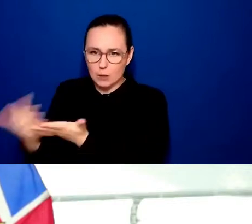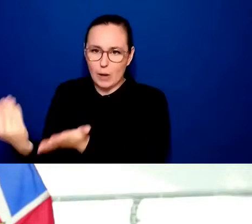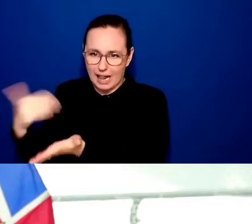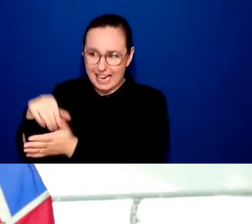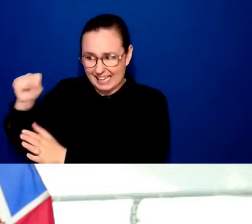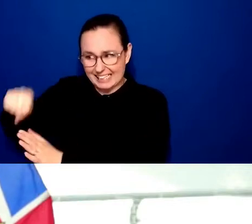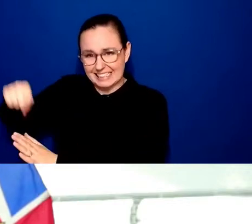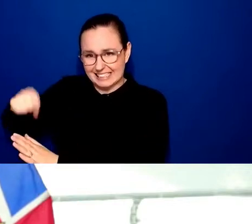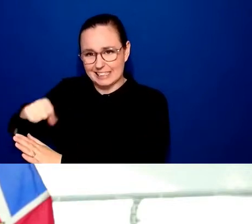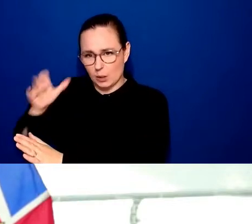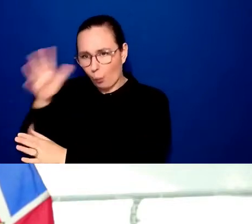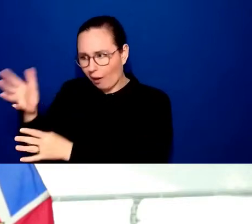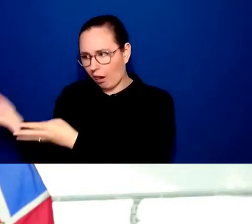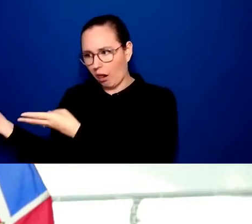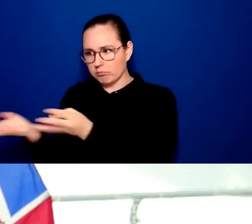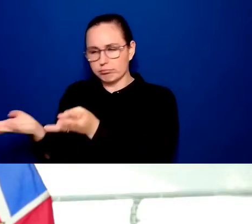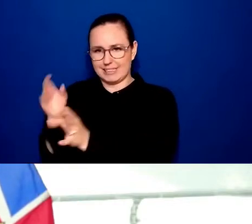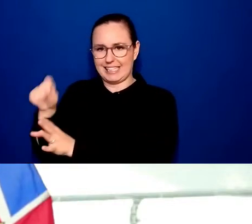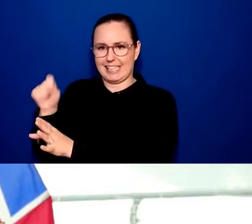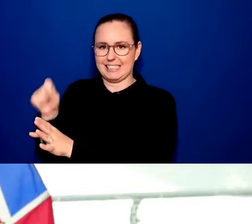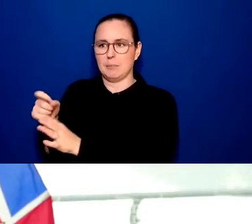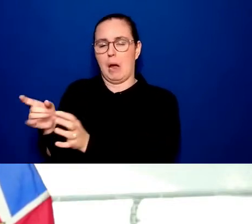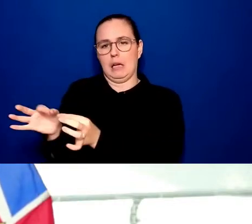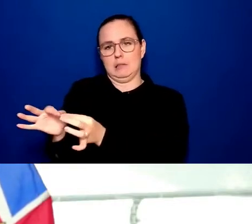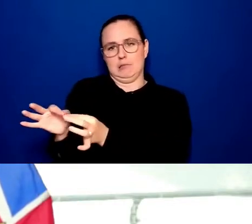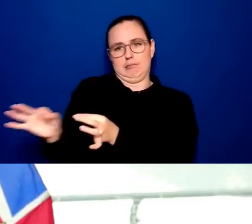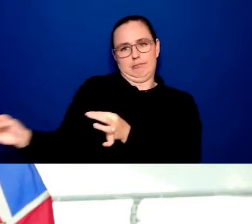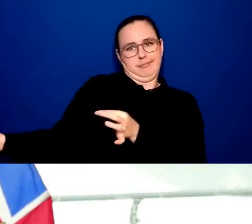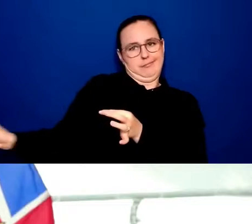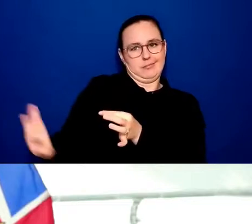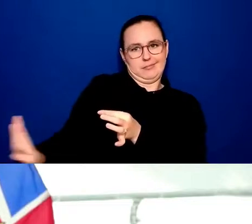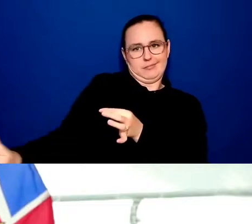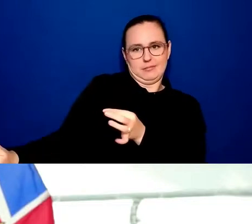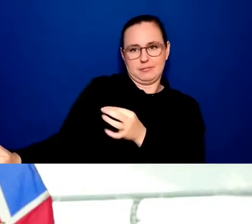happens. However, all of our hospitals